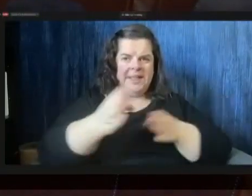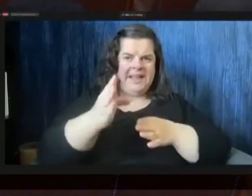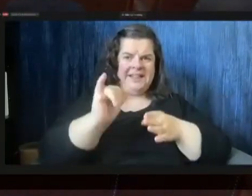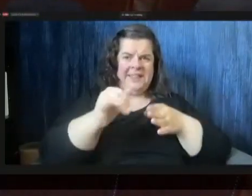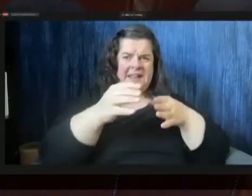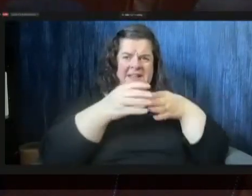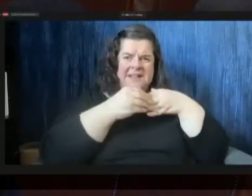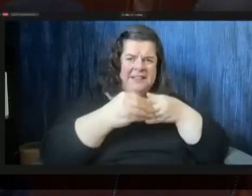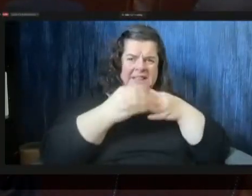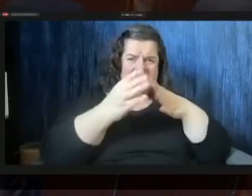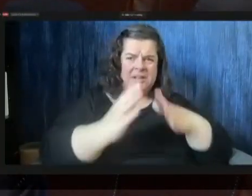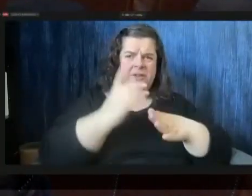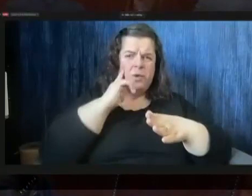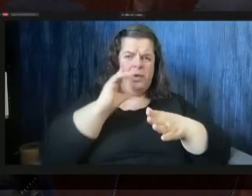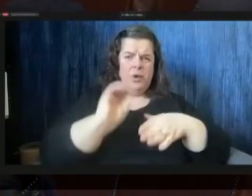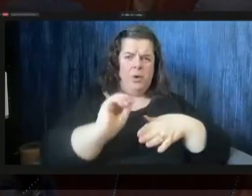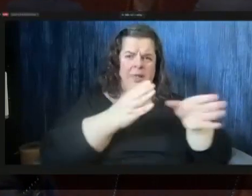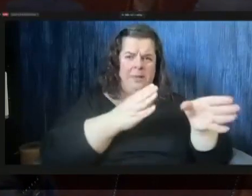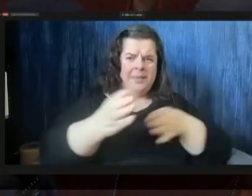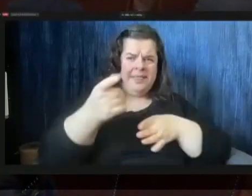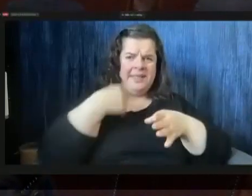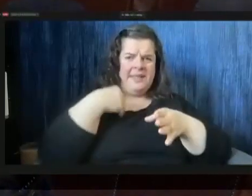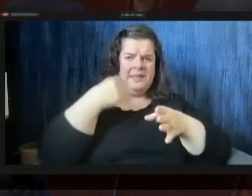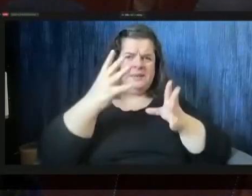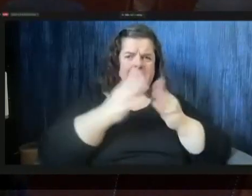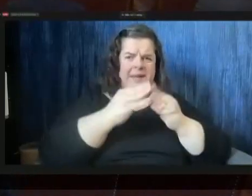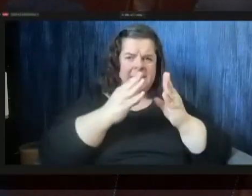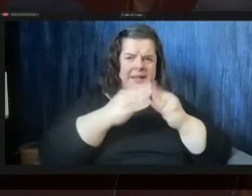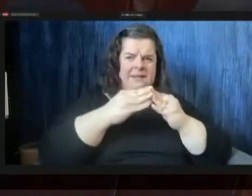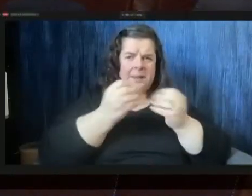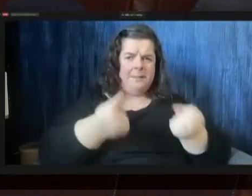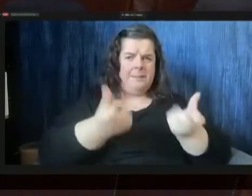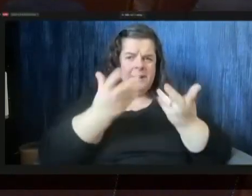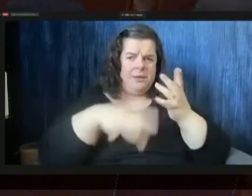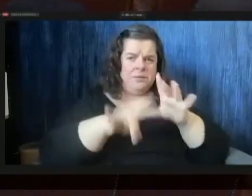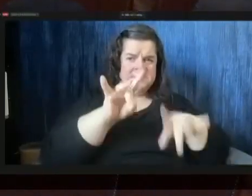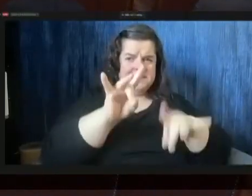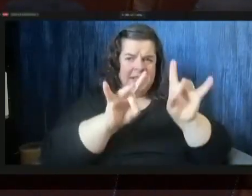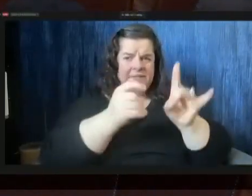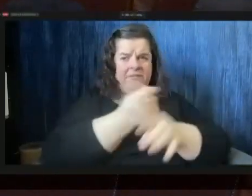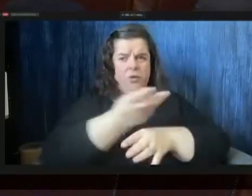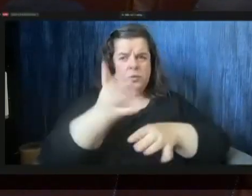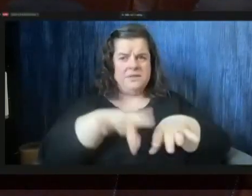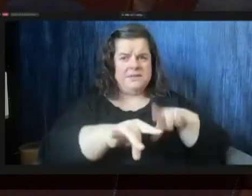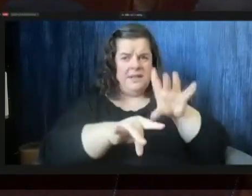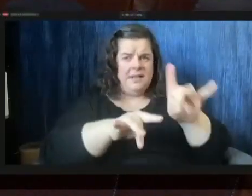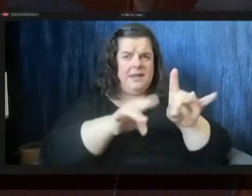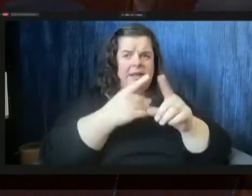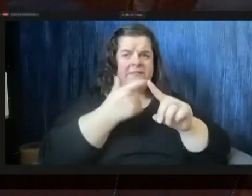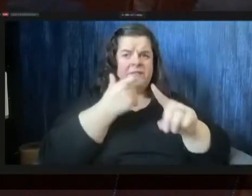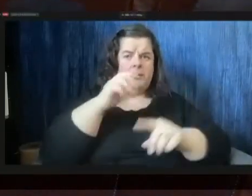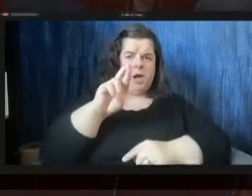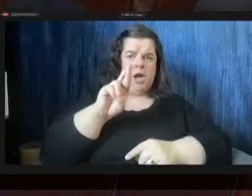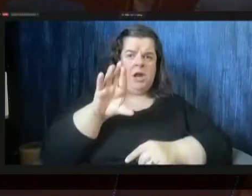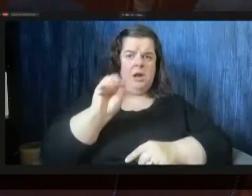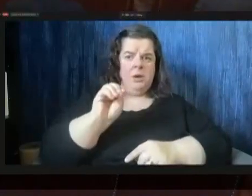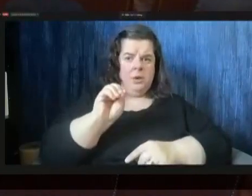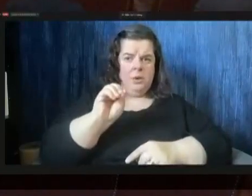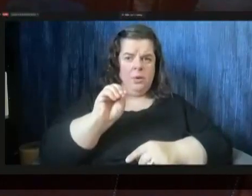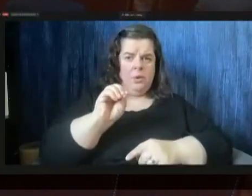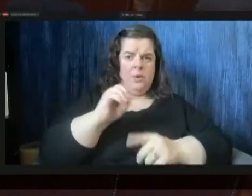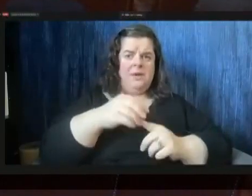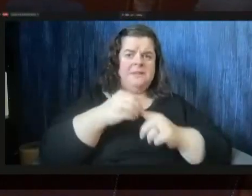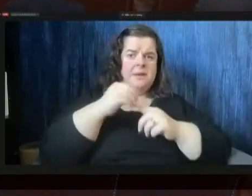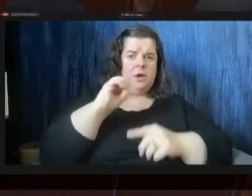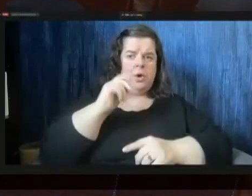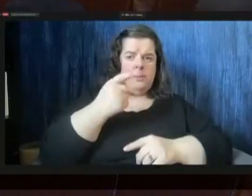the Oakland Plan, many of them were selected, some of them, a few of them were selected from RCOs, some from